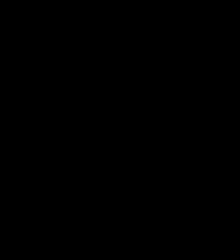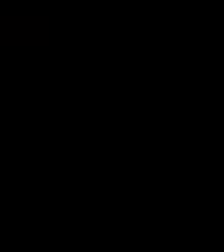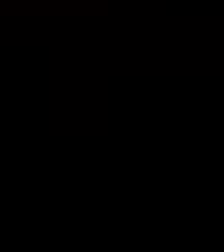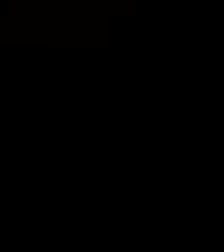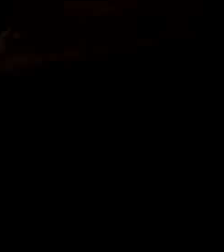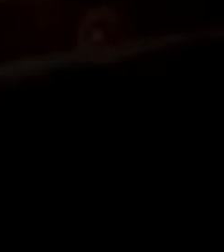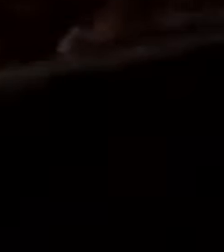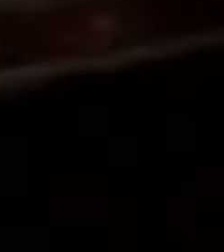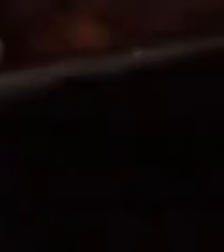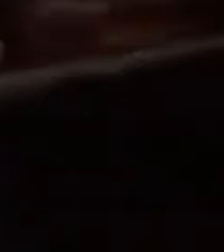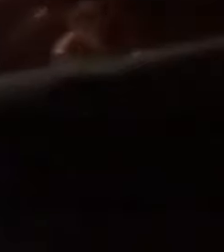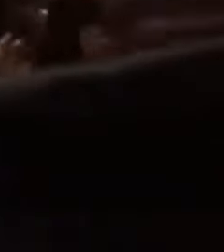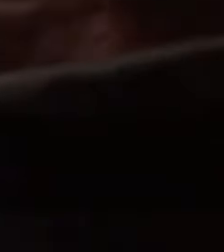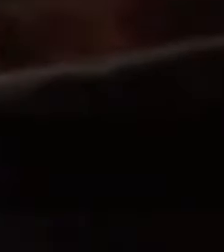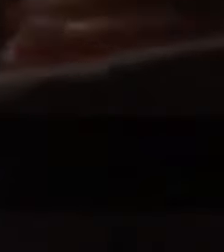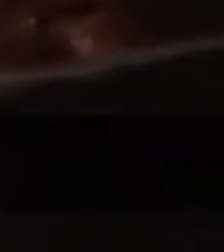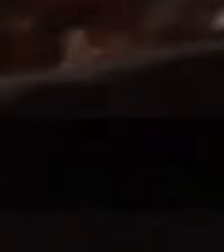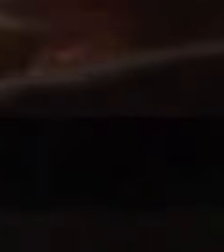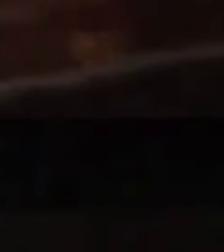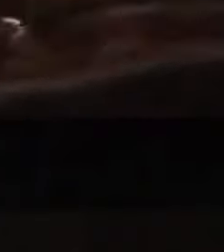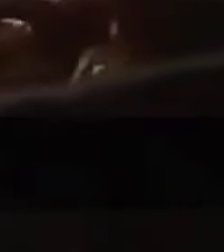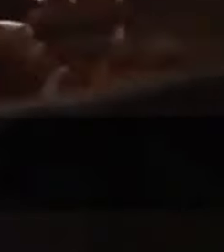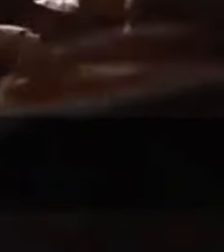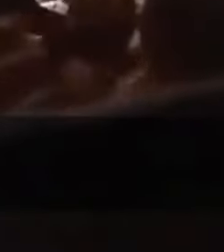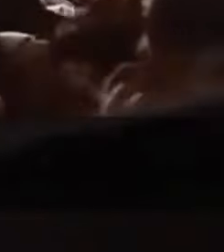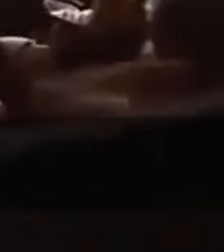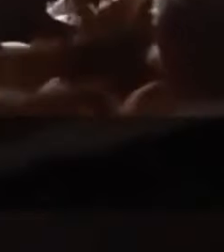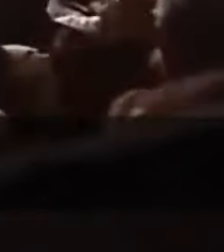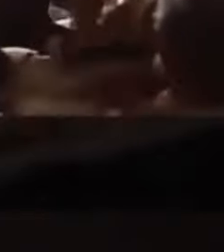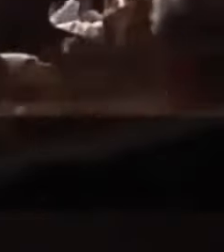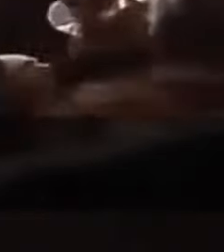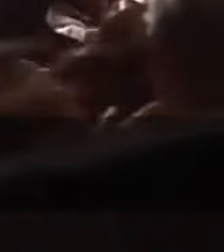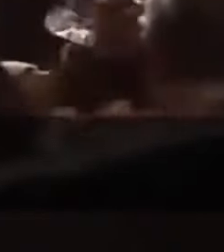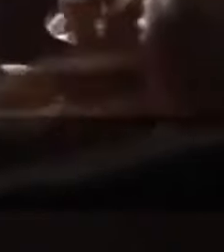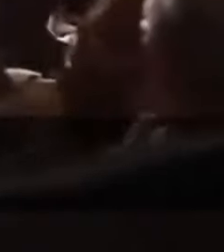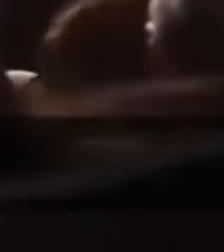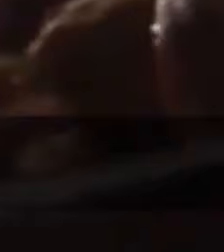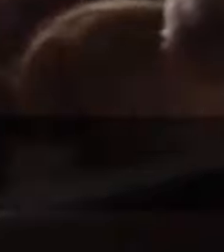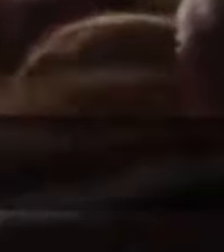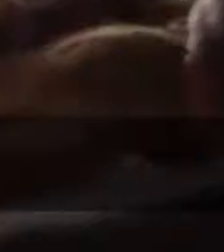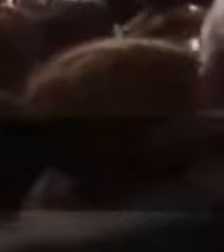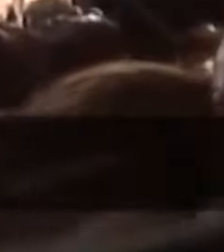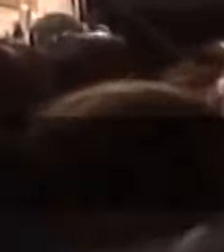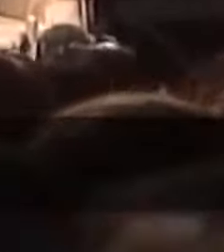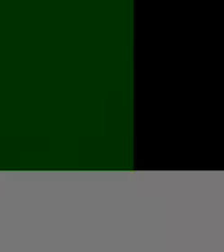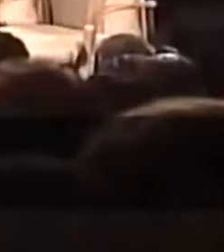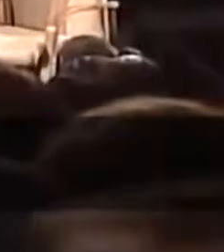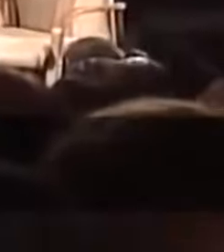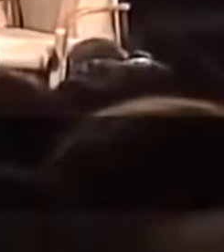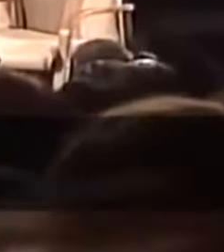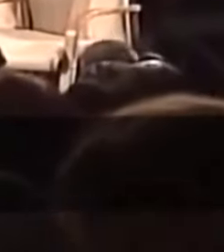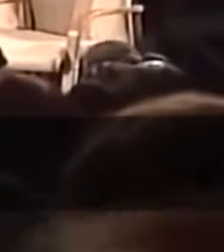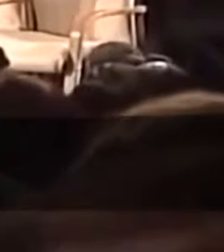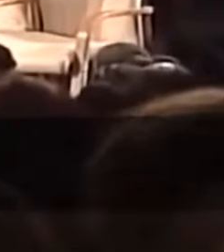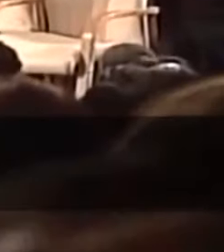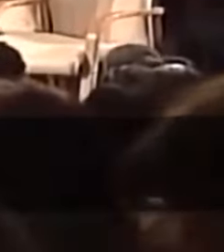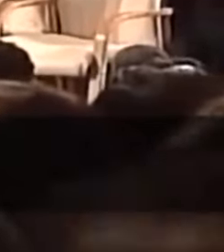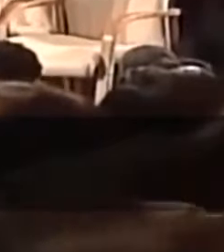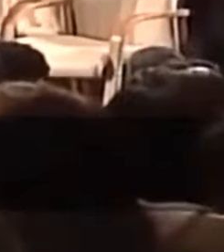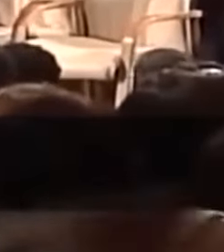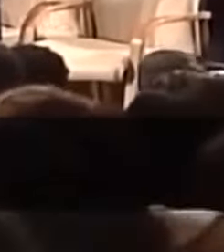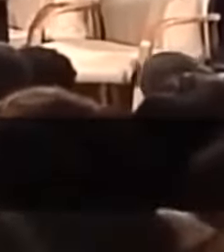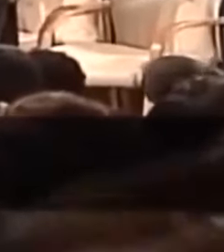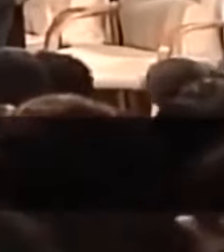Today we inaugurate the first annual Nelson Mandela Lecture. The lecture is part of a series